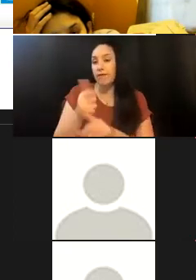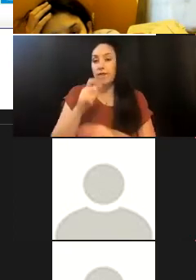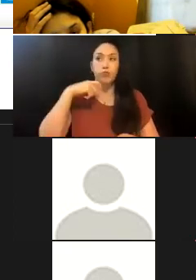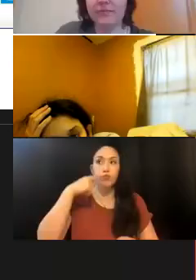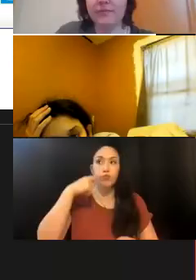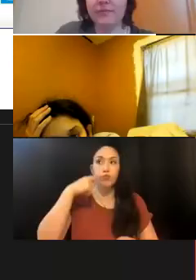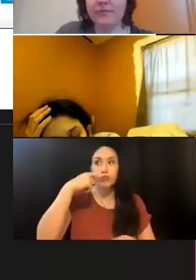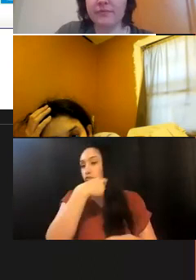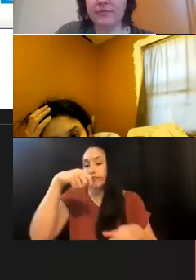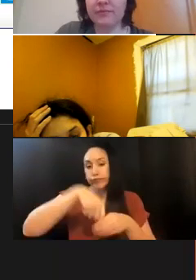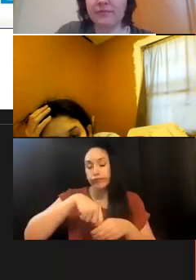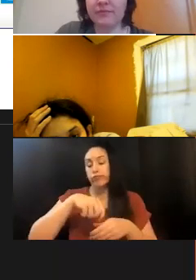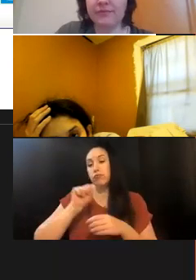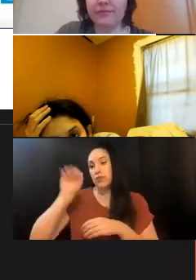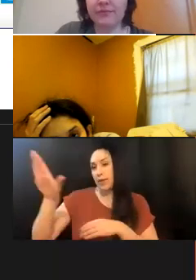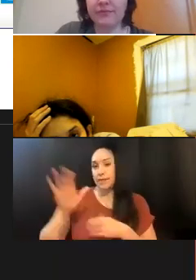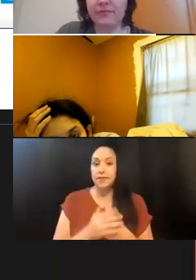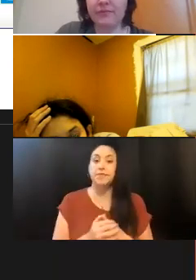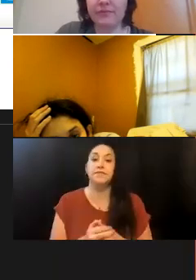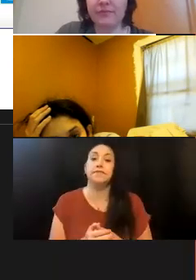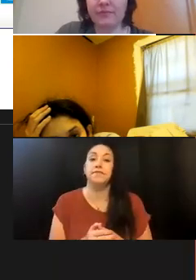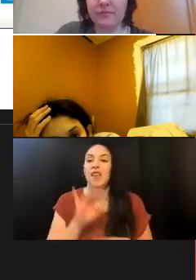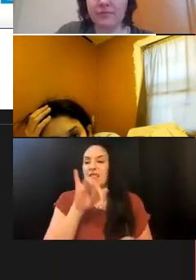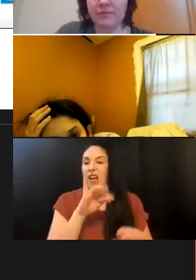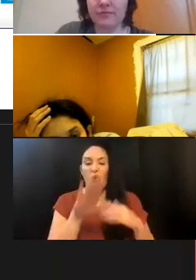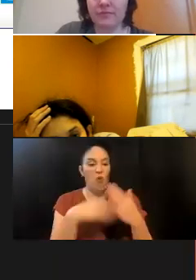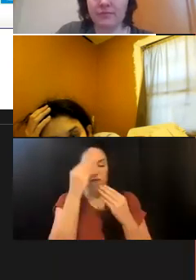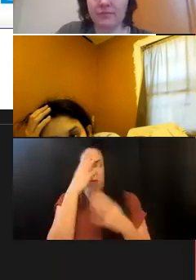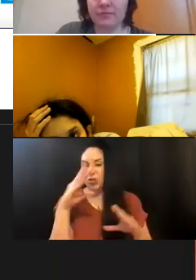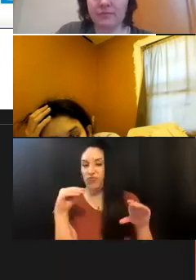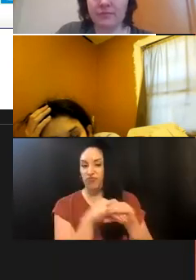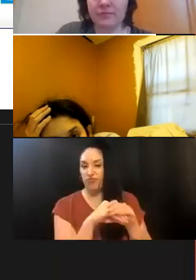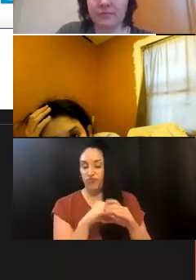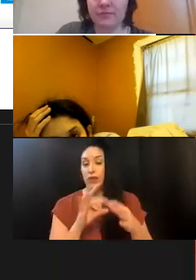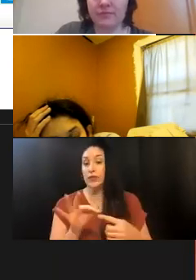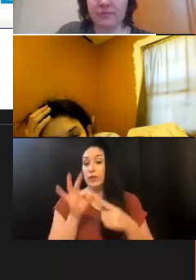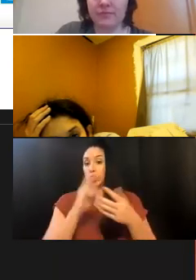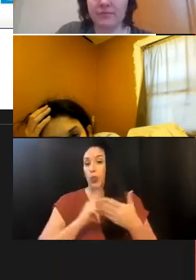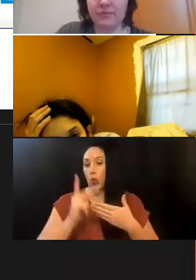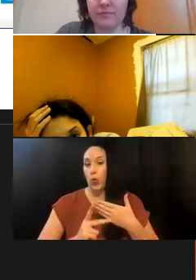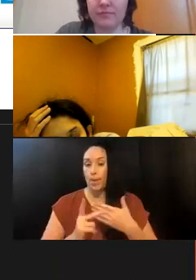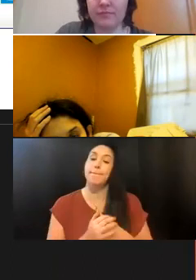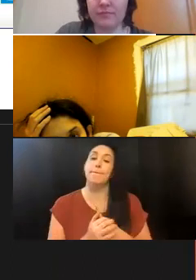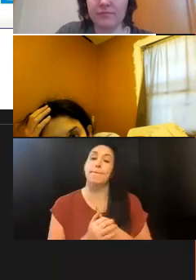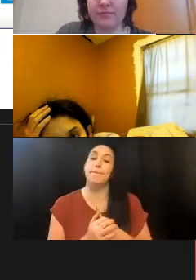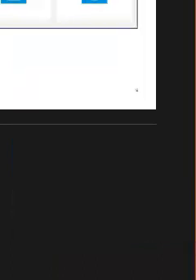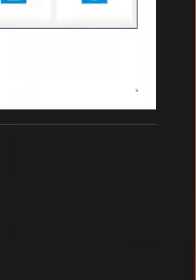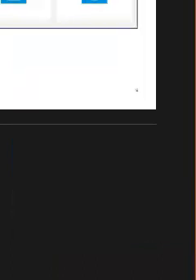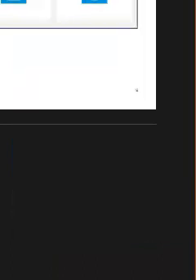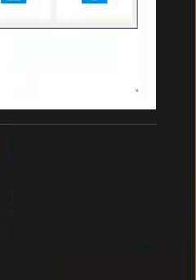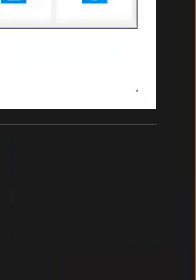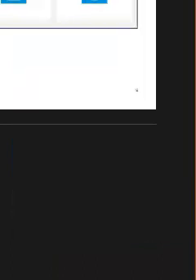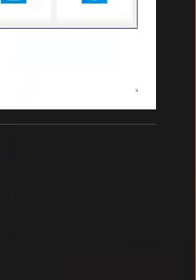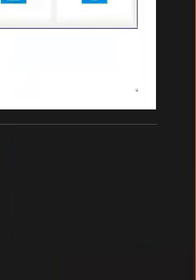stored in a biosample in the program's biobank, and I'll talk a little bit later about the biobank and what that means a little later